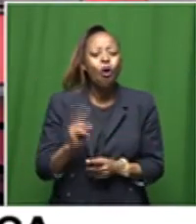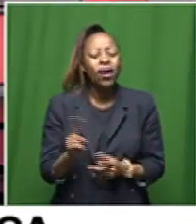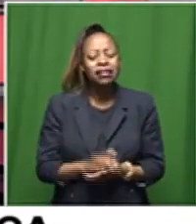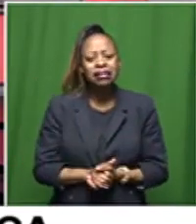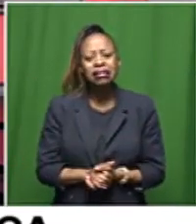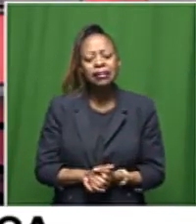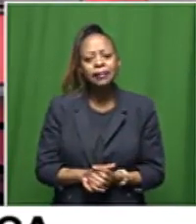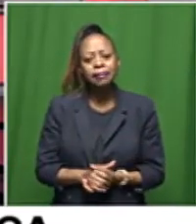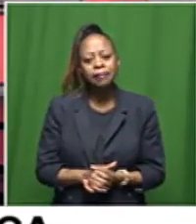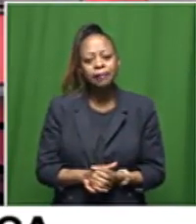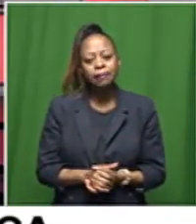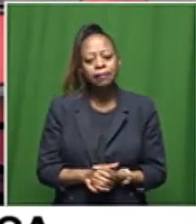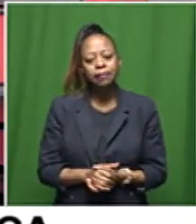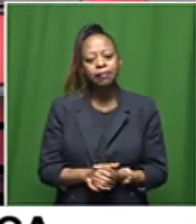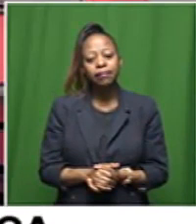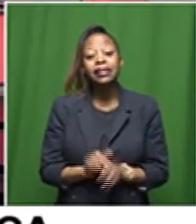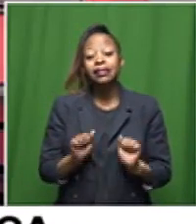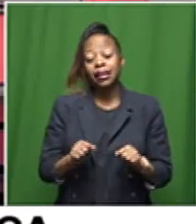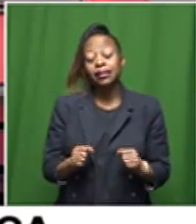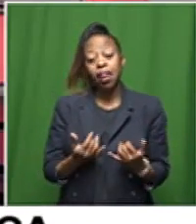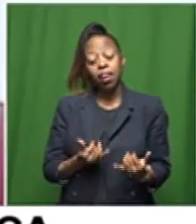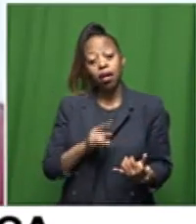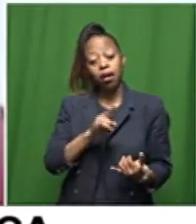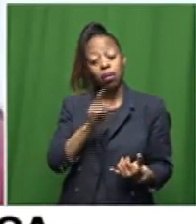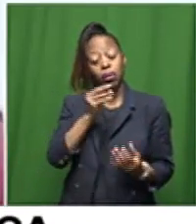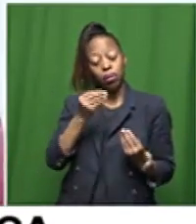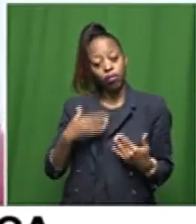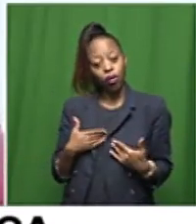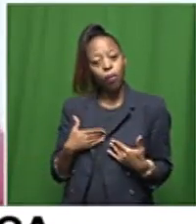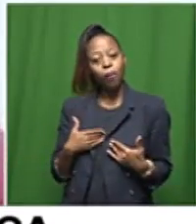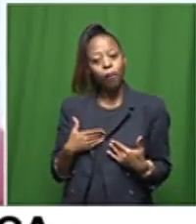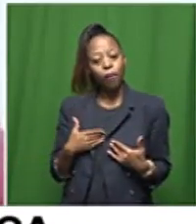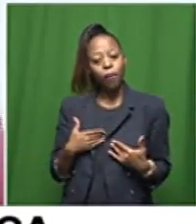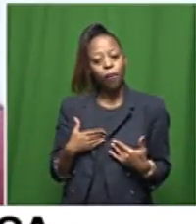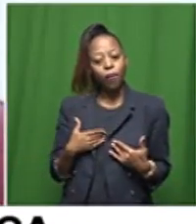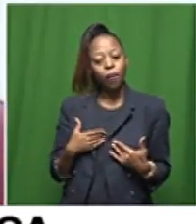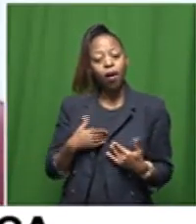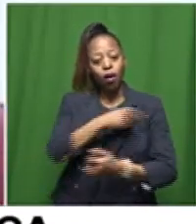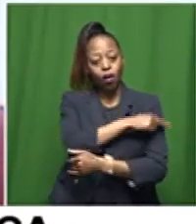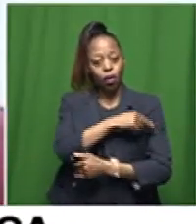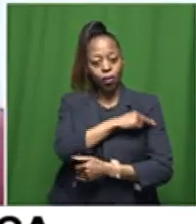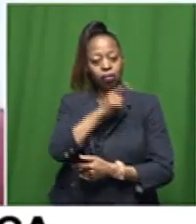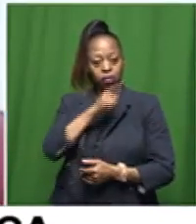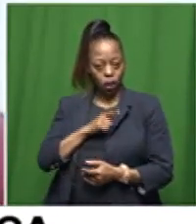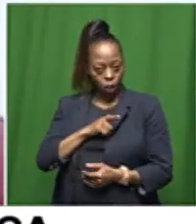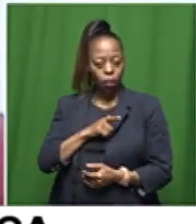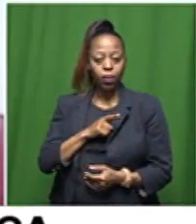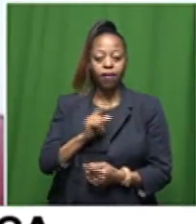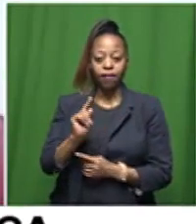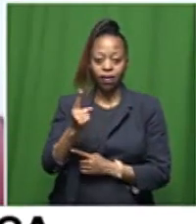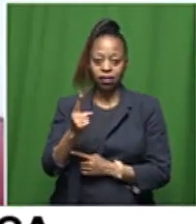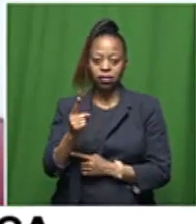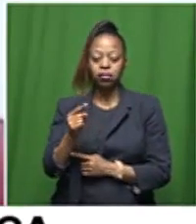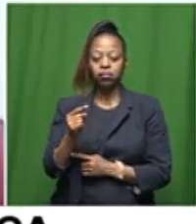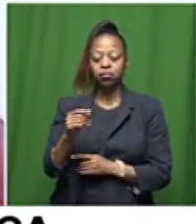anyway? Yeah, at the moment they said on the hospital they want to employ their